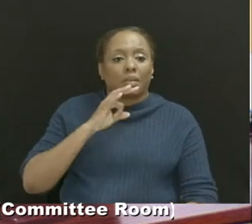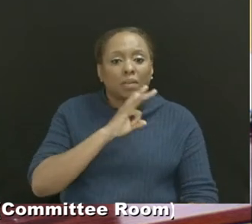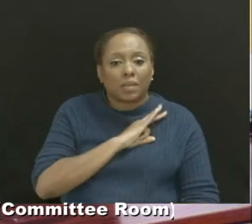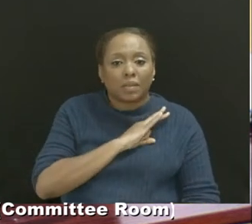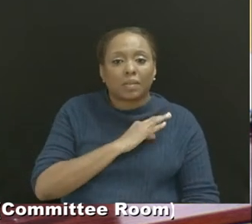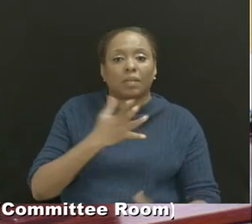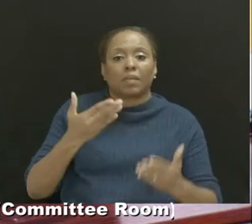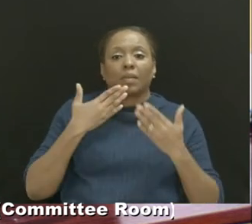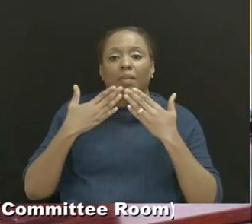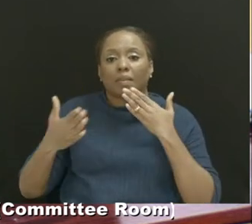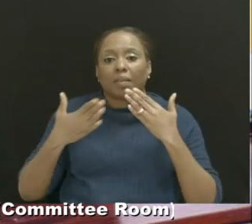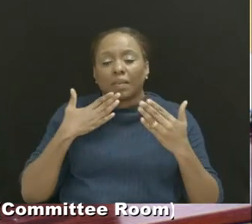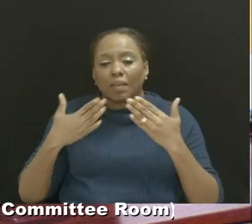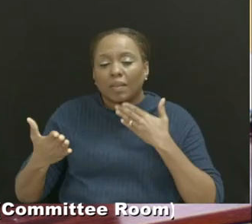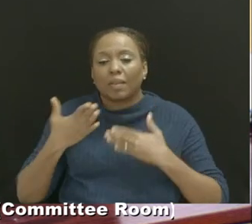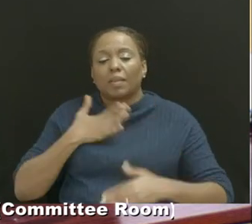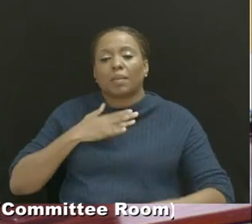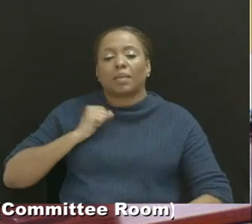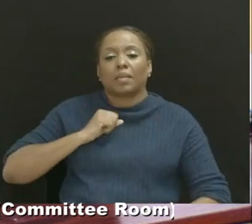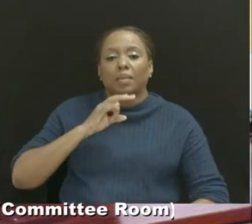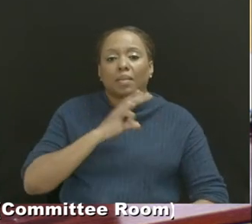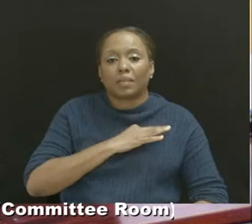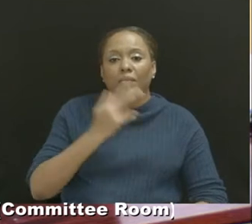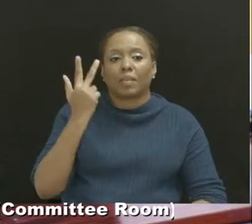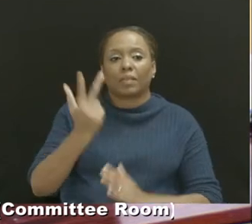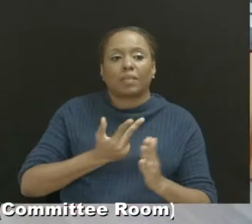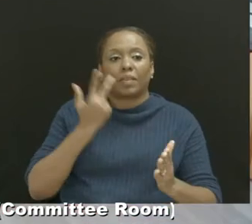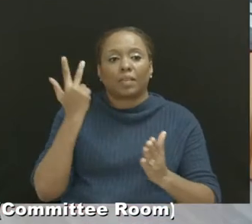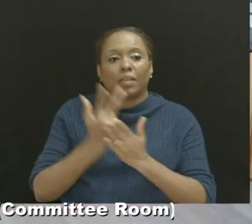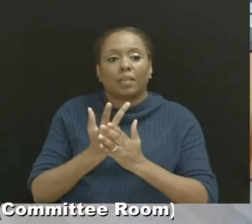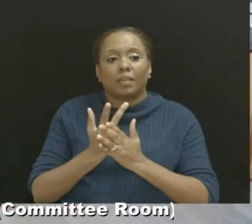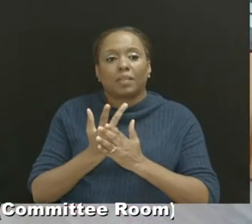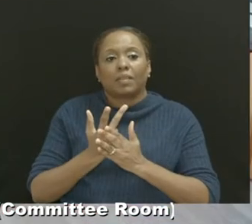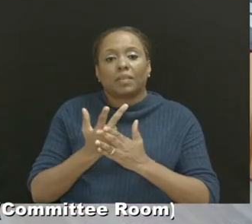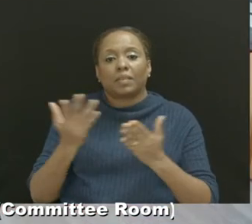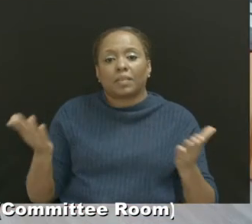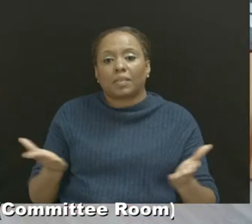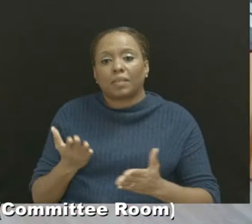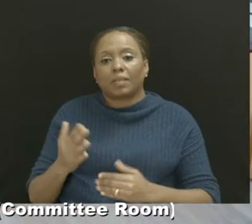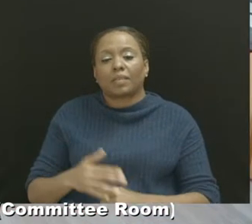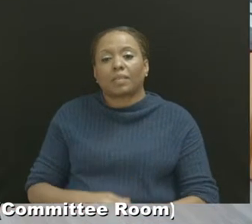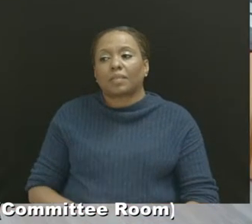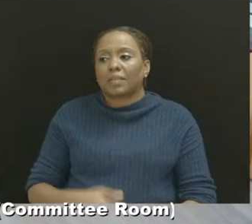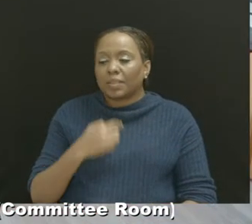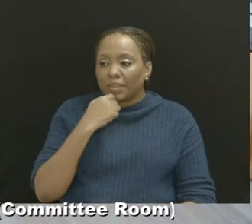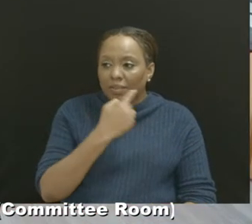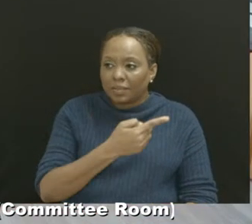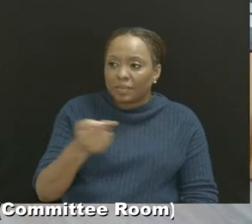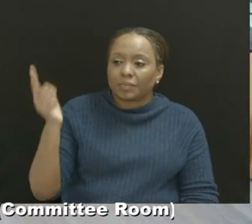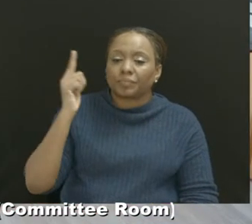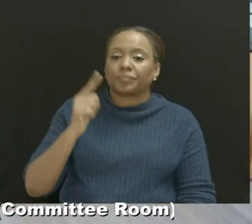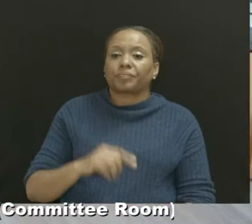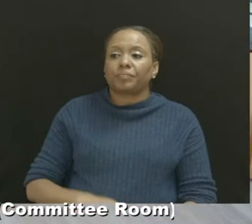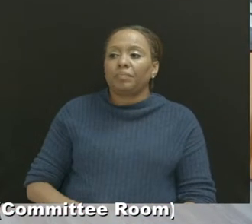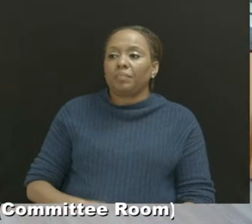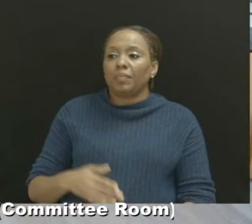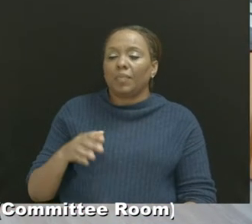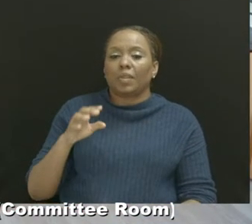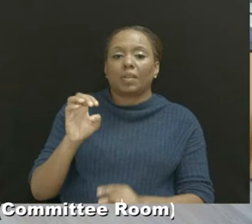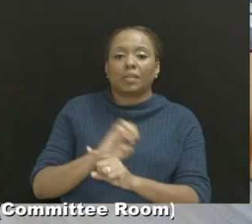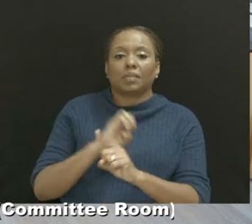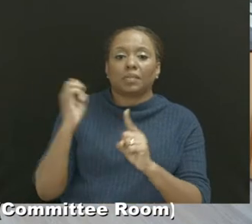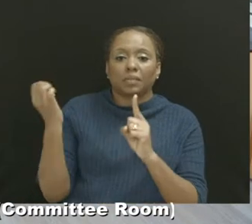want to thank unreservedly for spending 3 hours of their time here, to tell the rest of Barbados that the